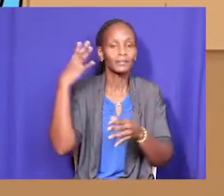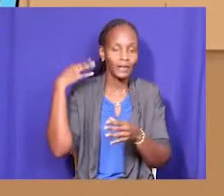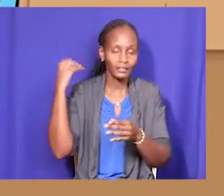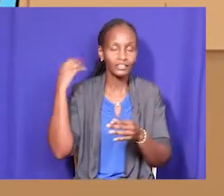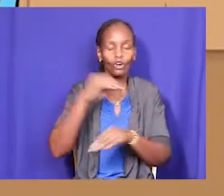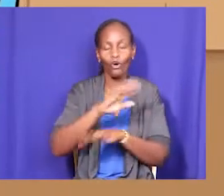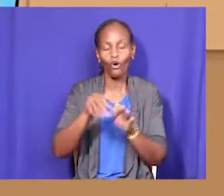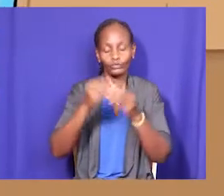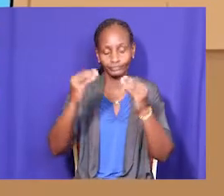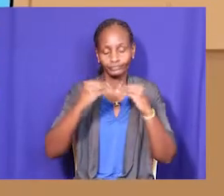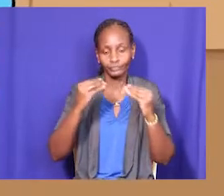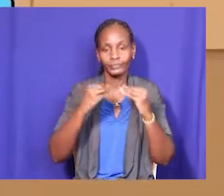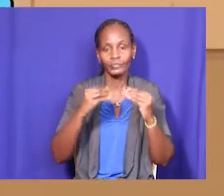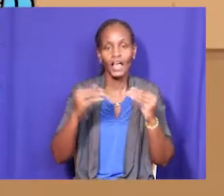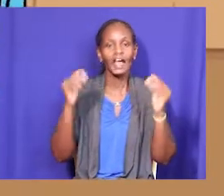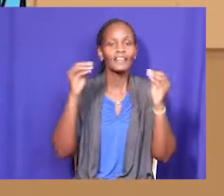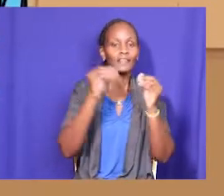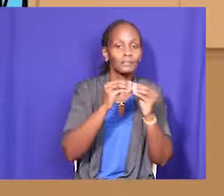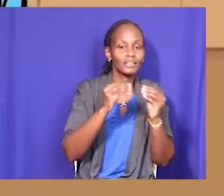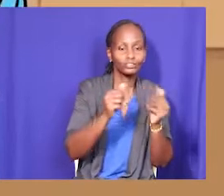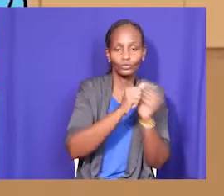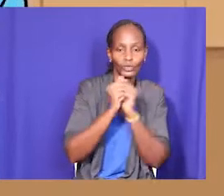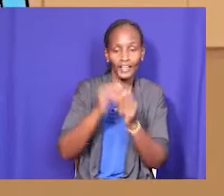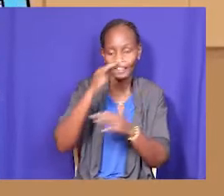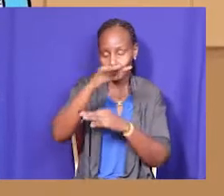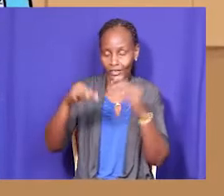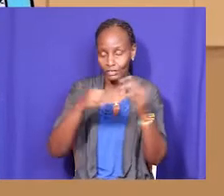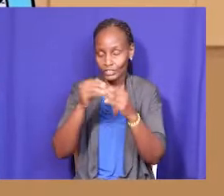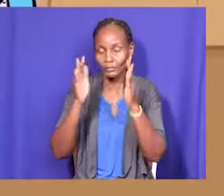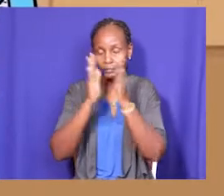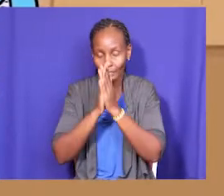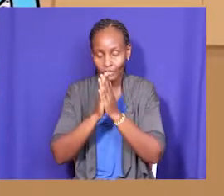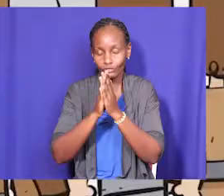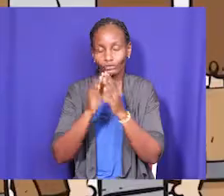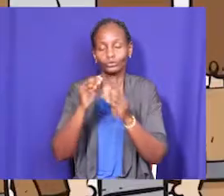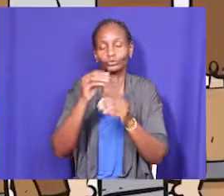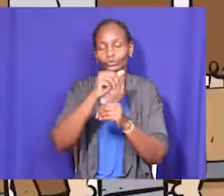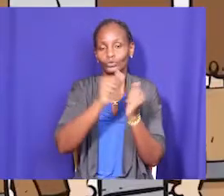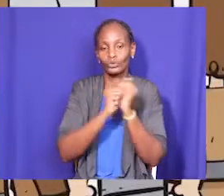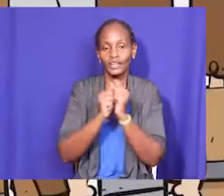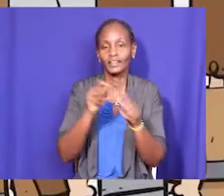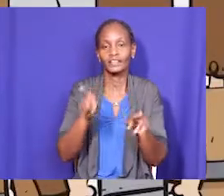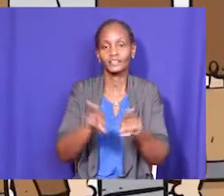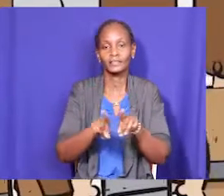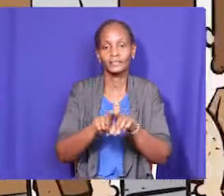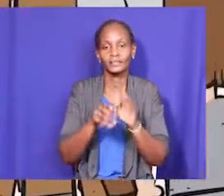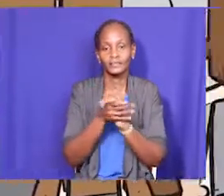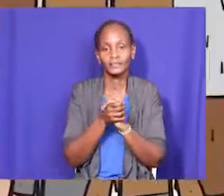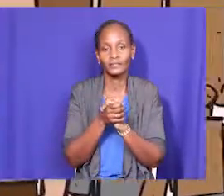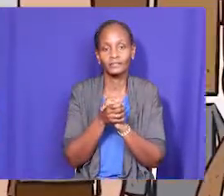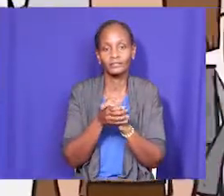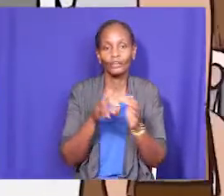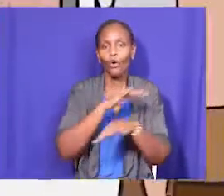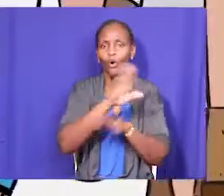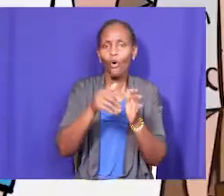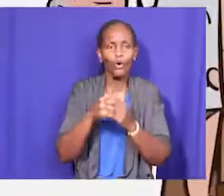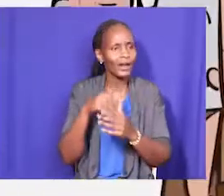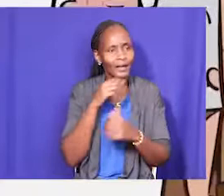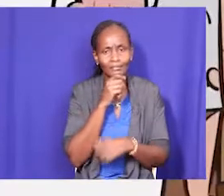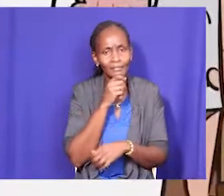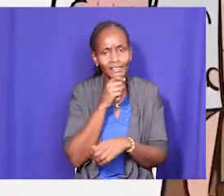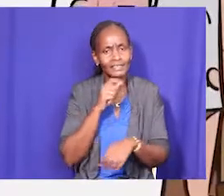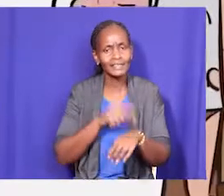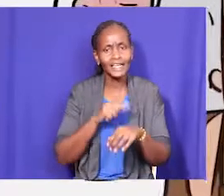They met together in fellowship, shared meals, and prayed together. They were amazed as the